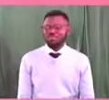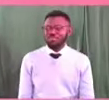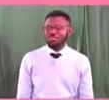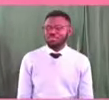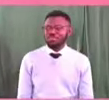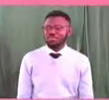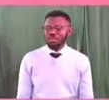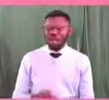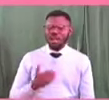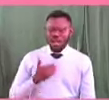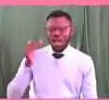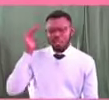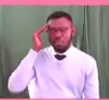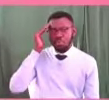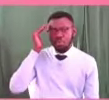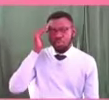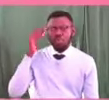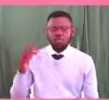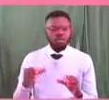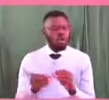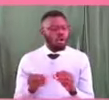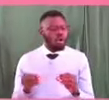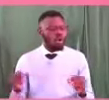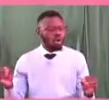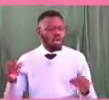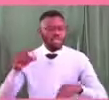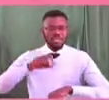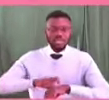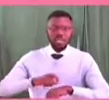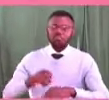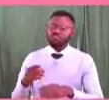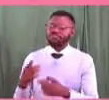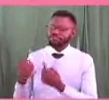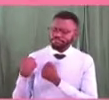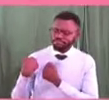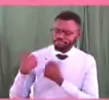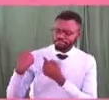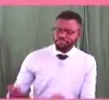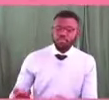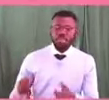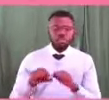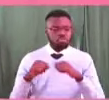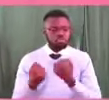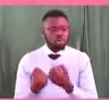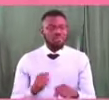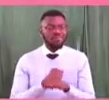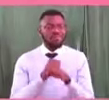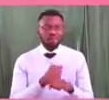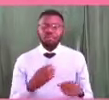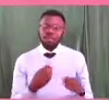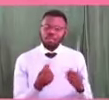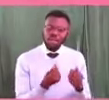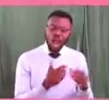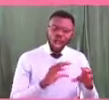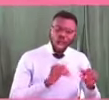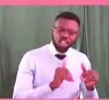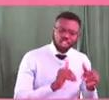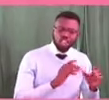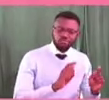I know for a very long time we've had social protection cash transfer